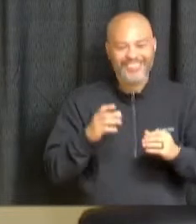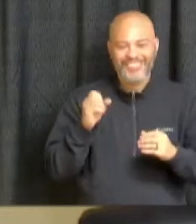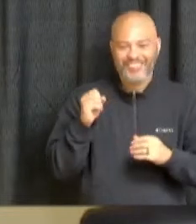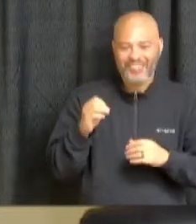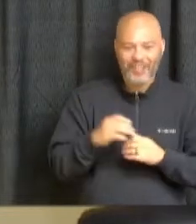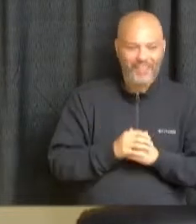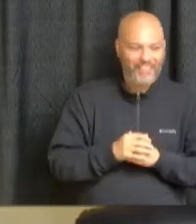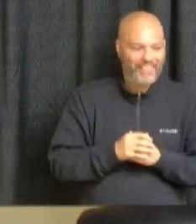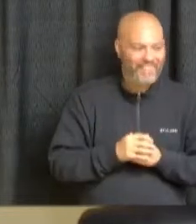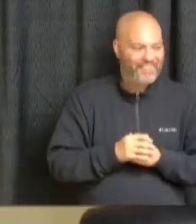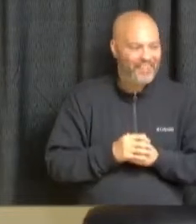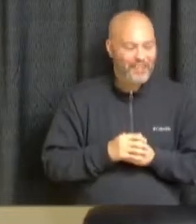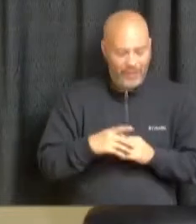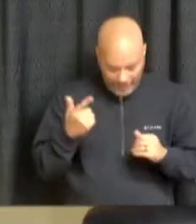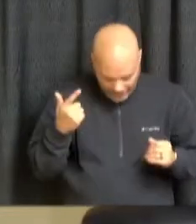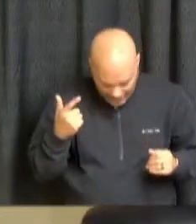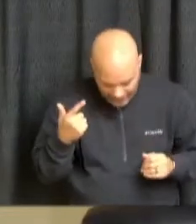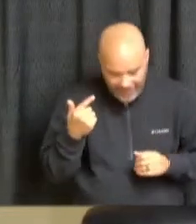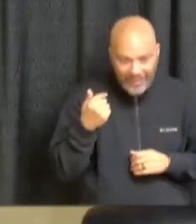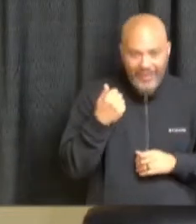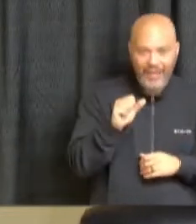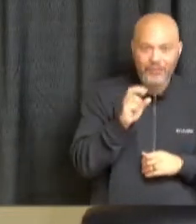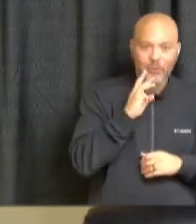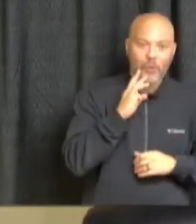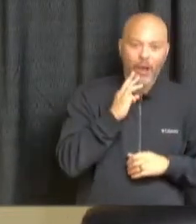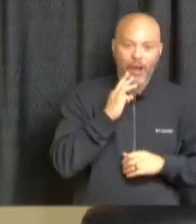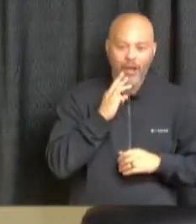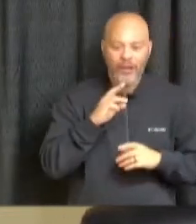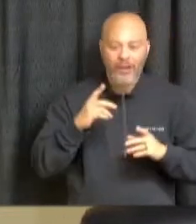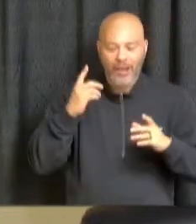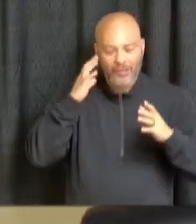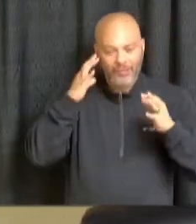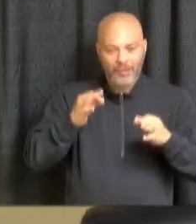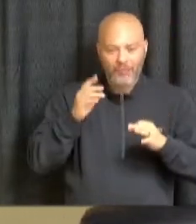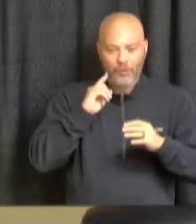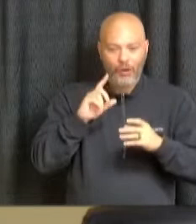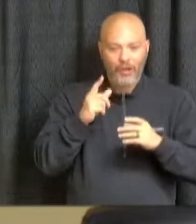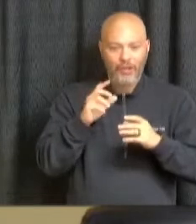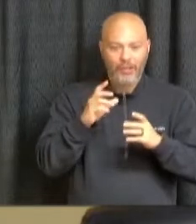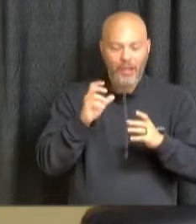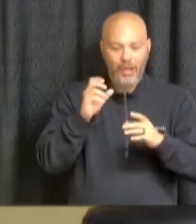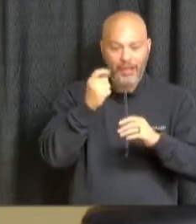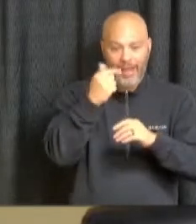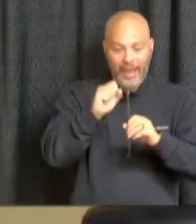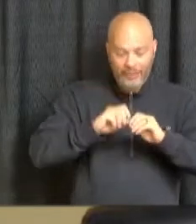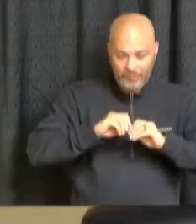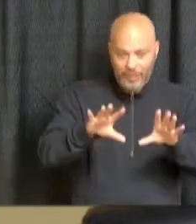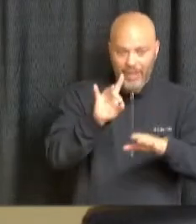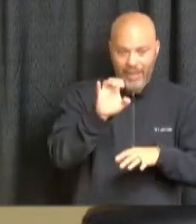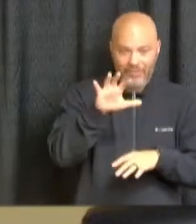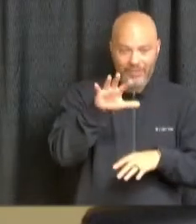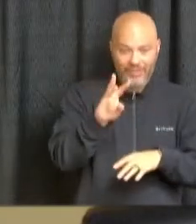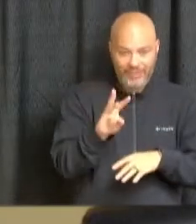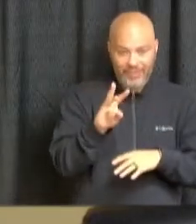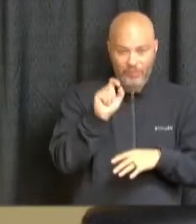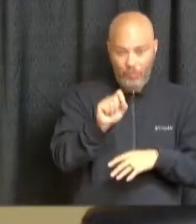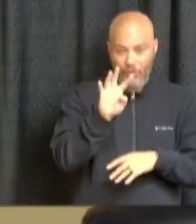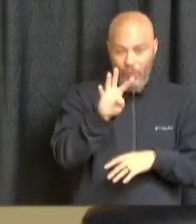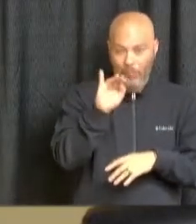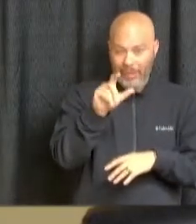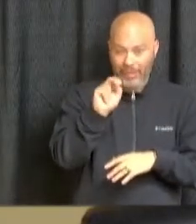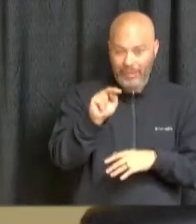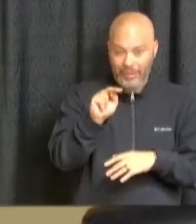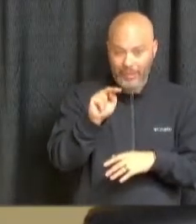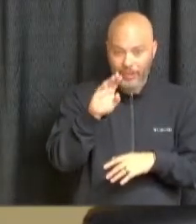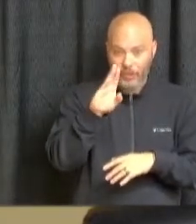so the Gas and Water Committee for the stats for December, the gas system distributed 856.4